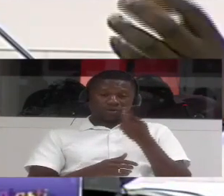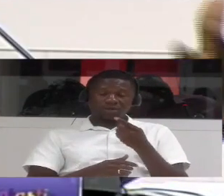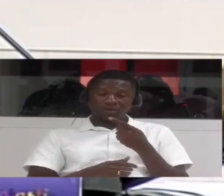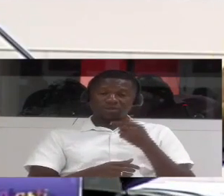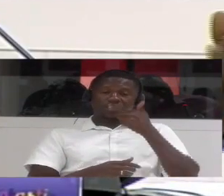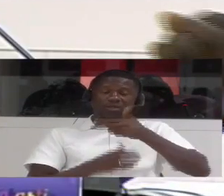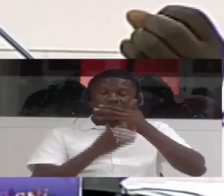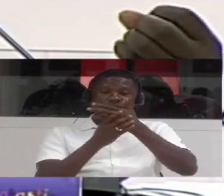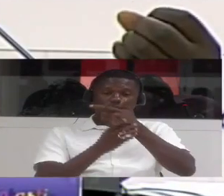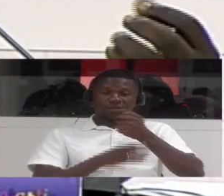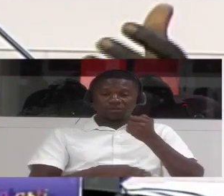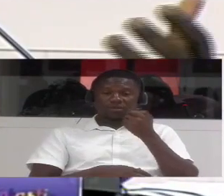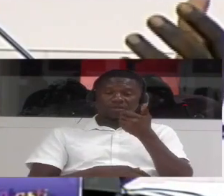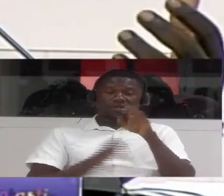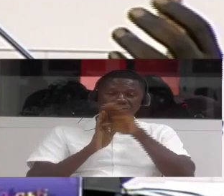it recognizes